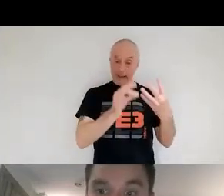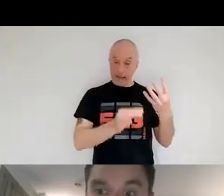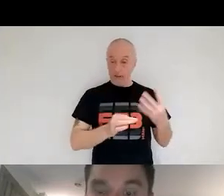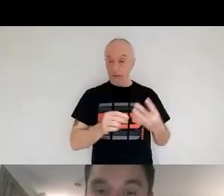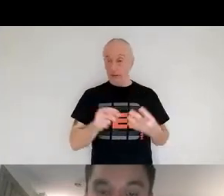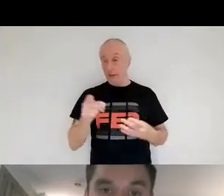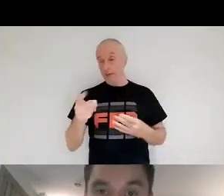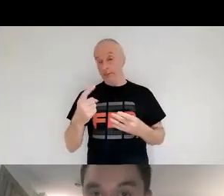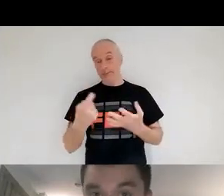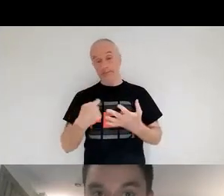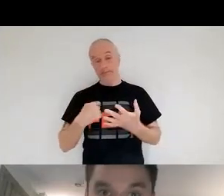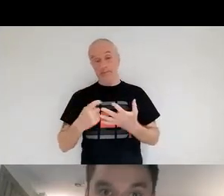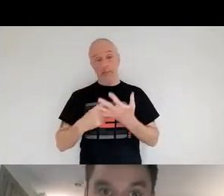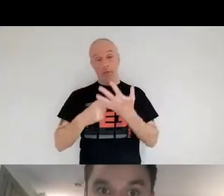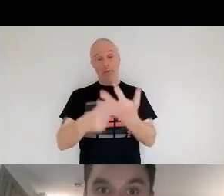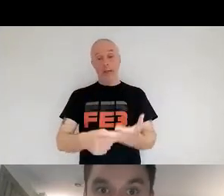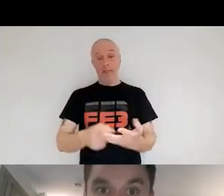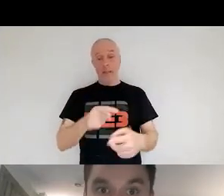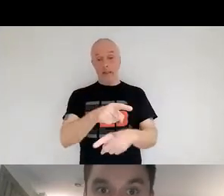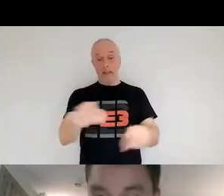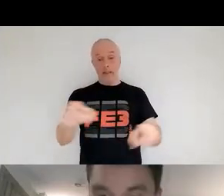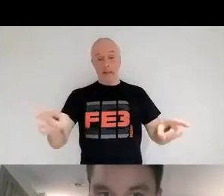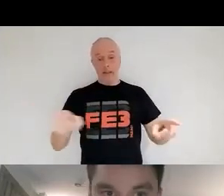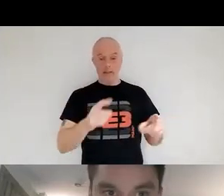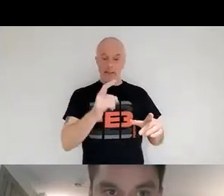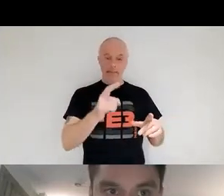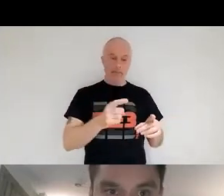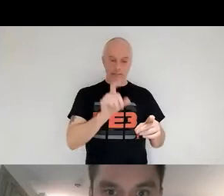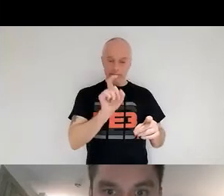you find the report. It is on the website.